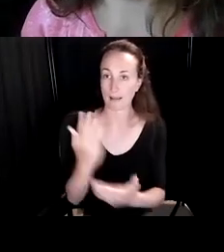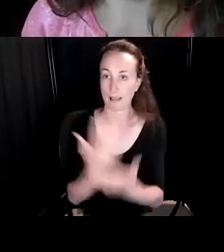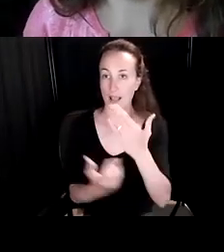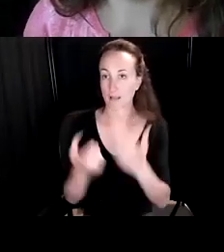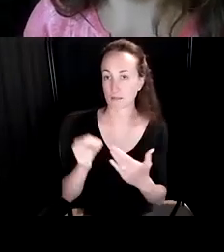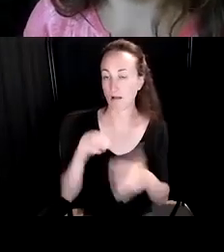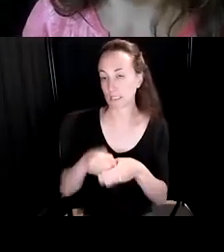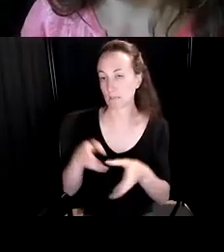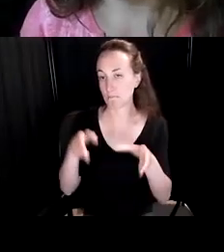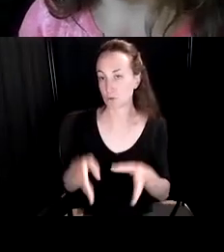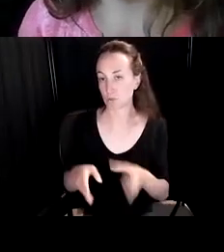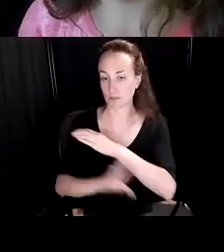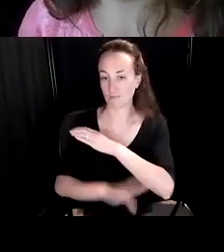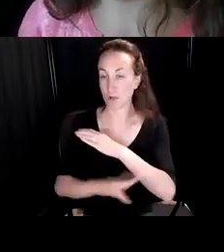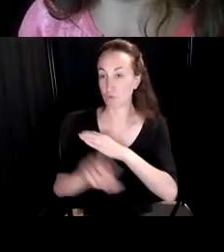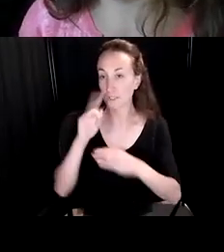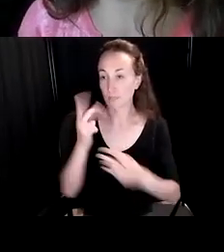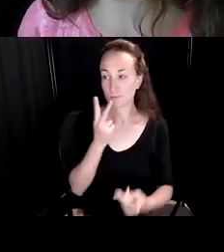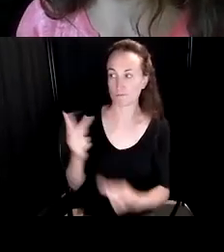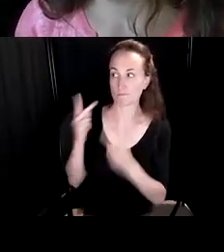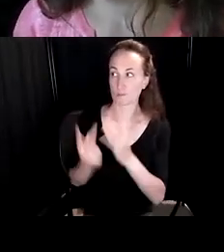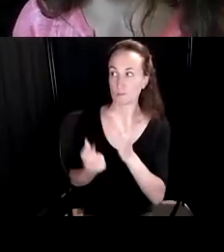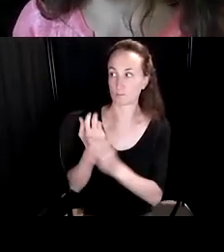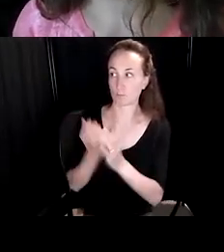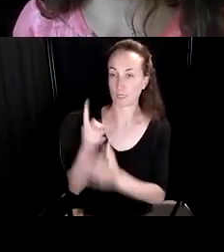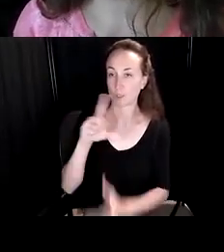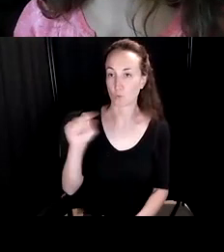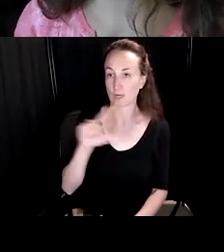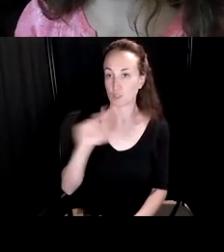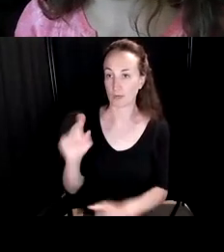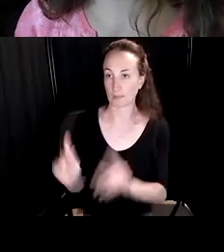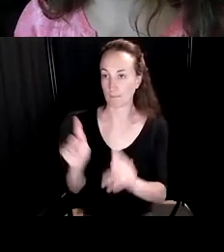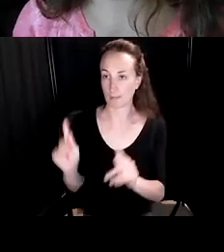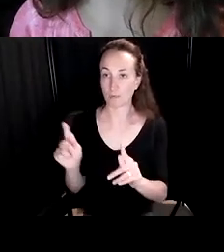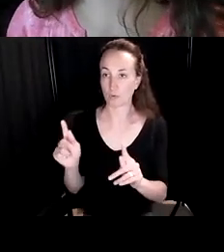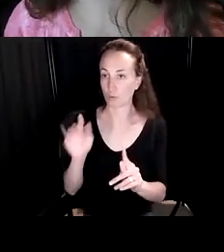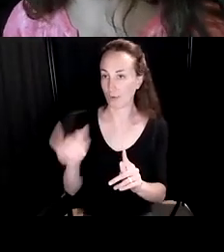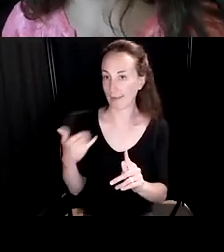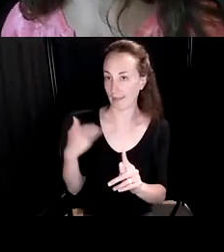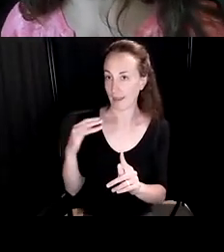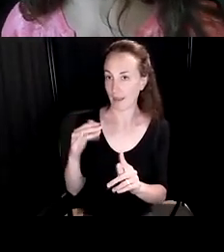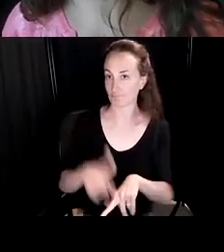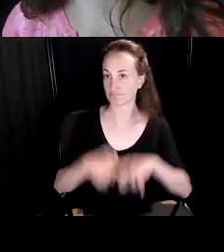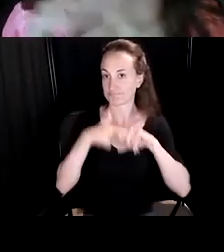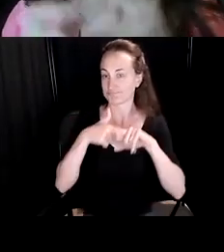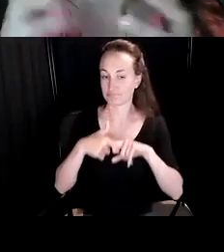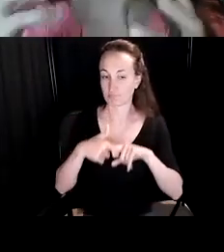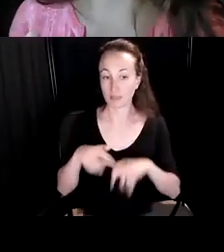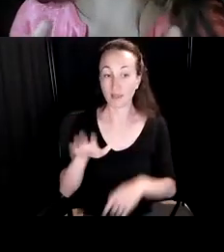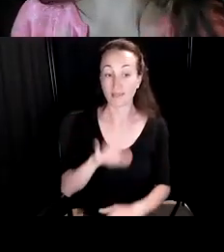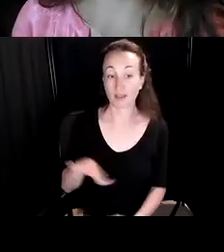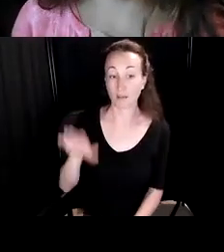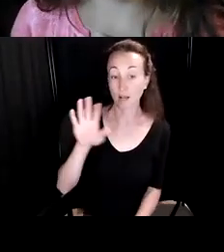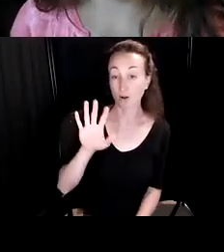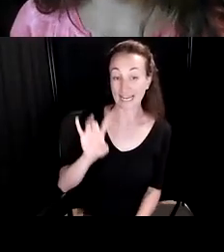2020 people who were already had that experience underway. And about 20% report being laid off or furloughed